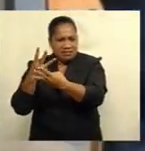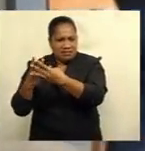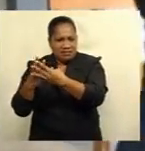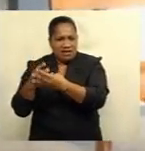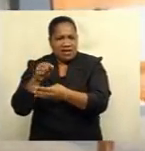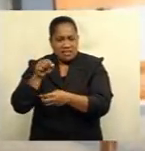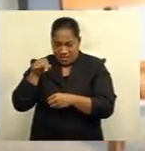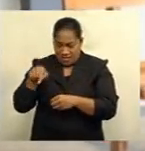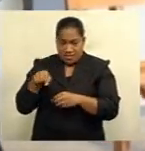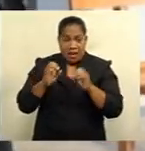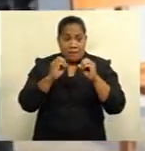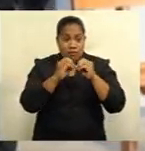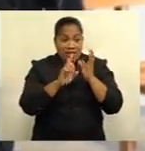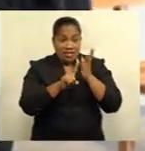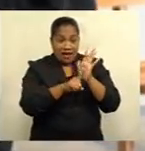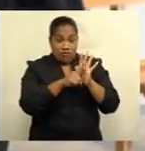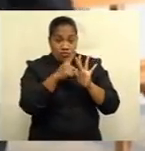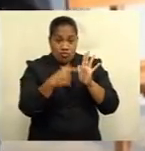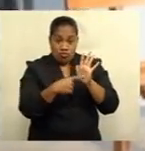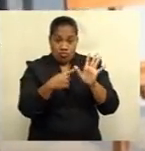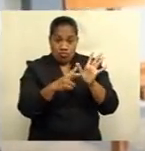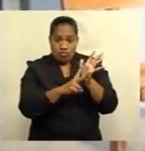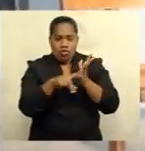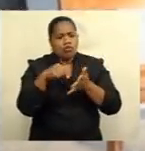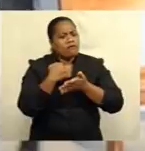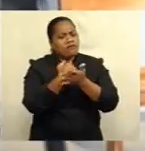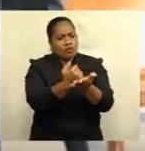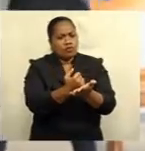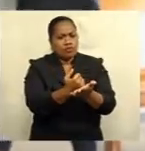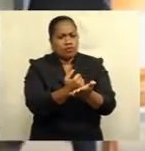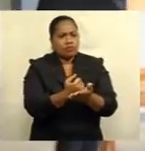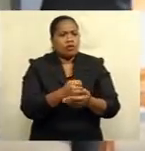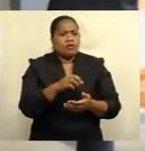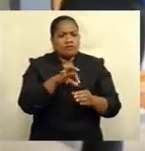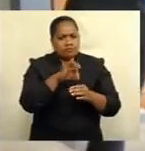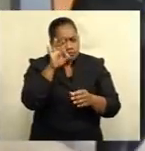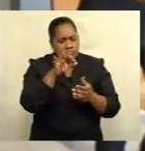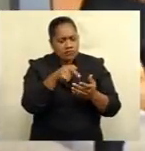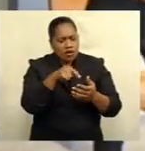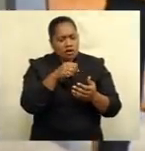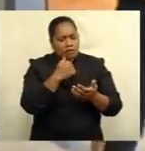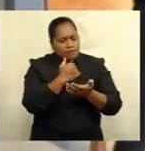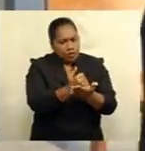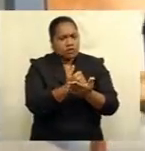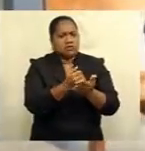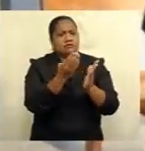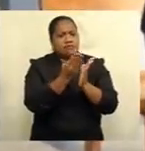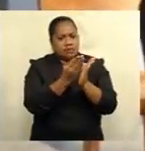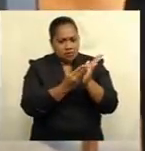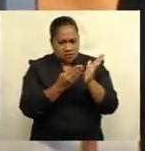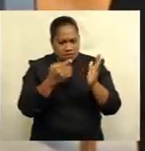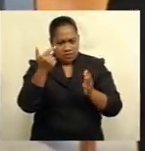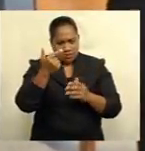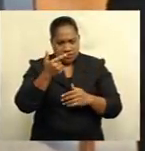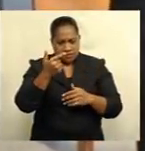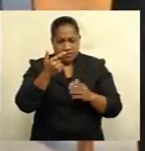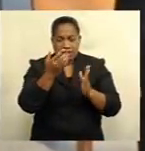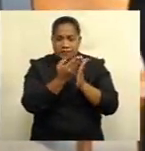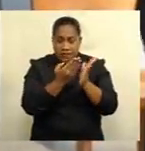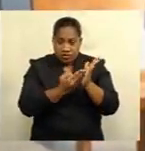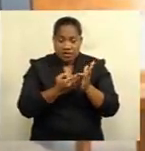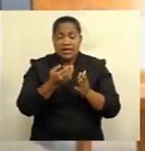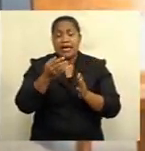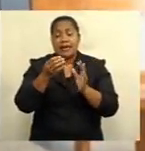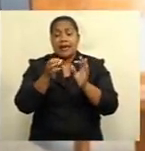Mosesim Bulitavu, voted in support of the budget and Bill 17 or abstained from voting, allowing for Bulitavu